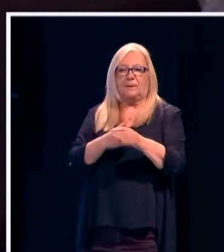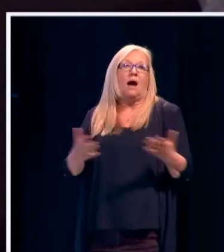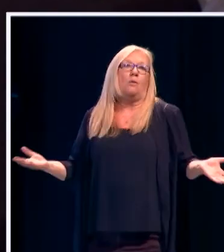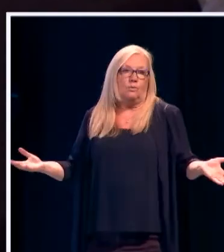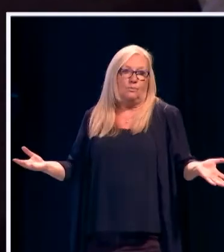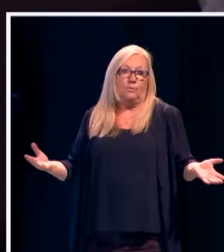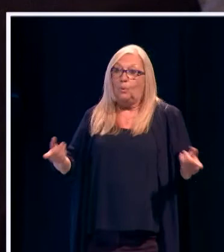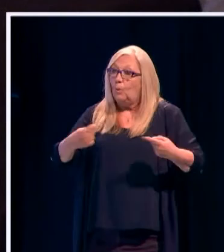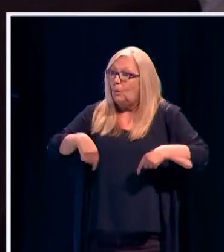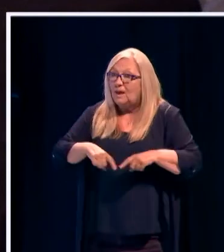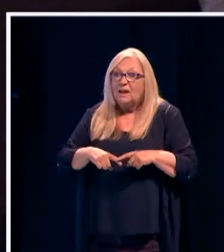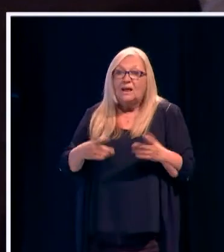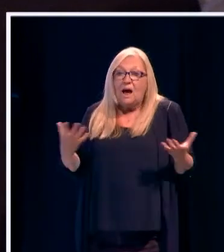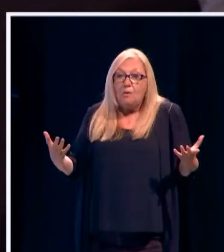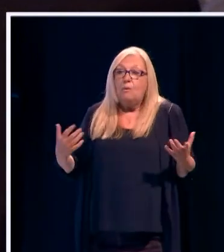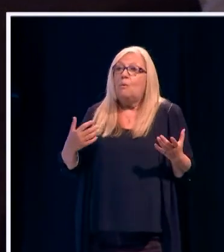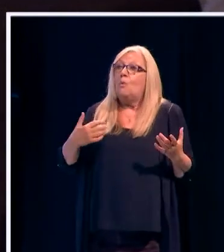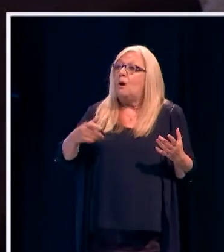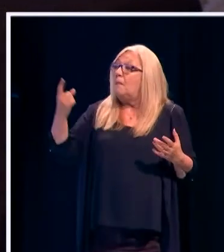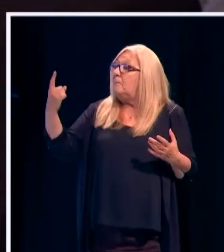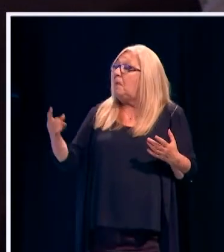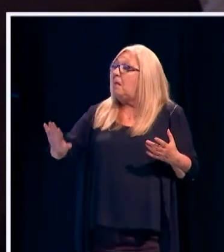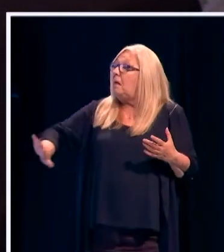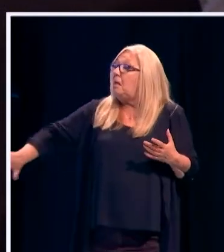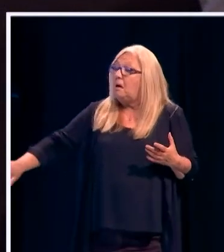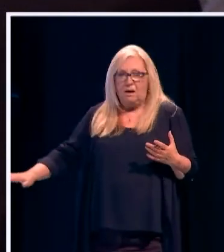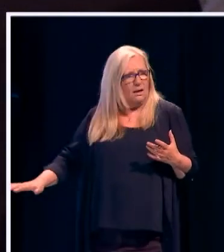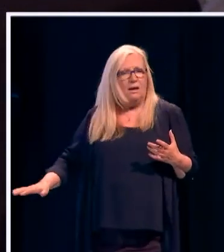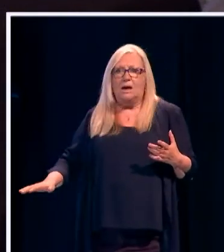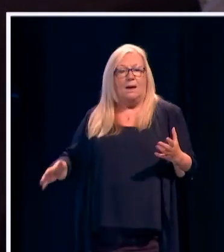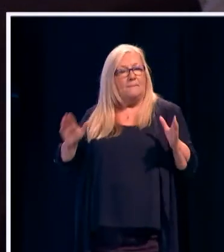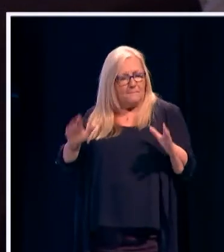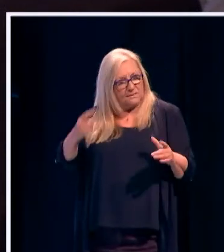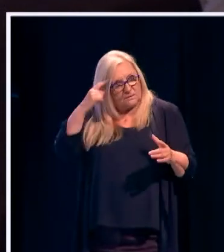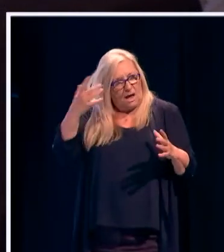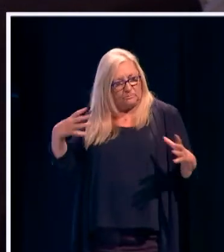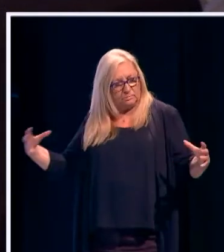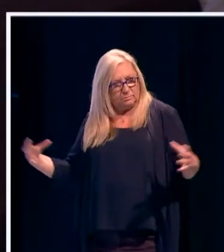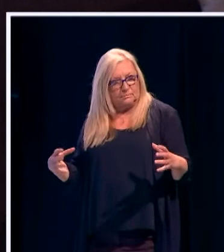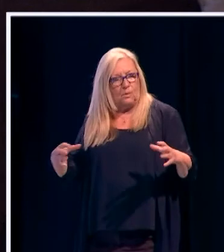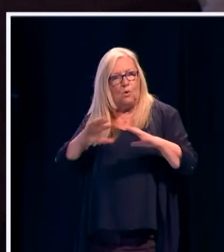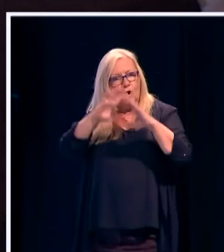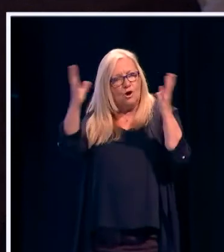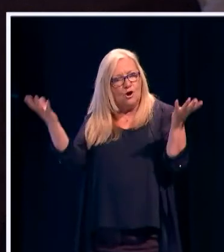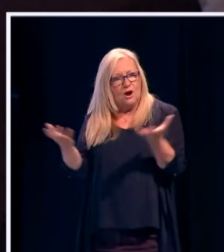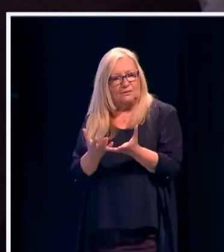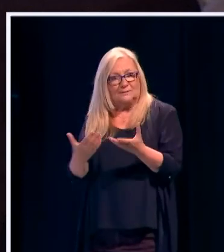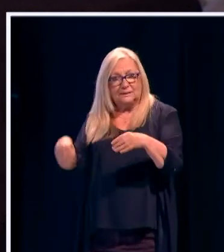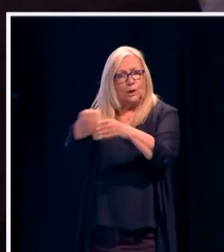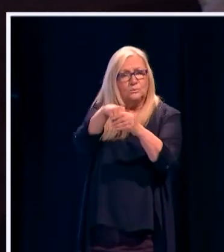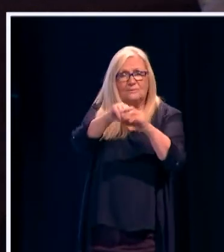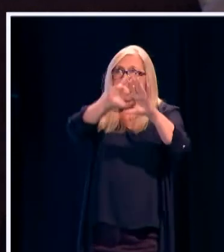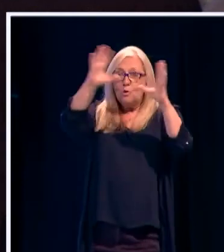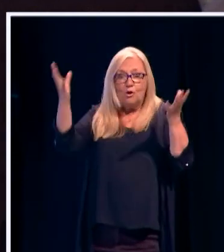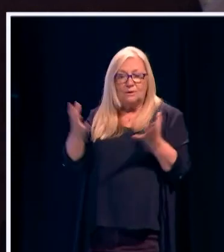no one leaving behind, or we can't imagine an inclusive world where everybody fits. So we have to change